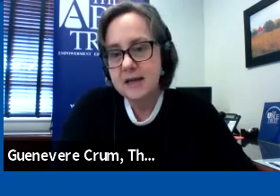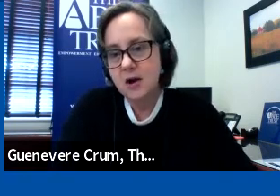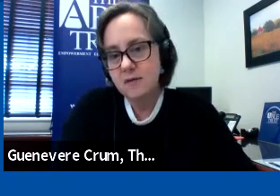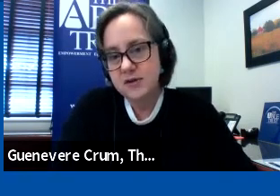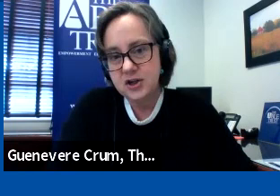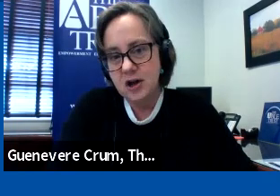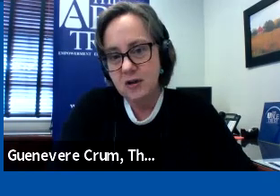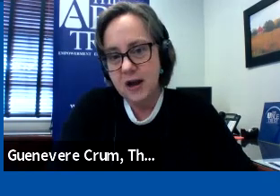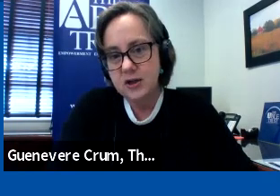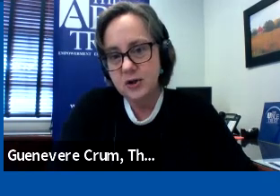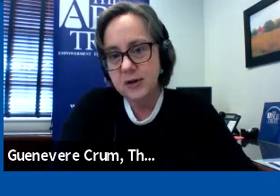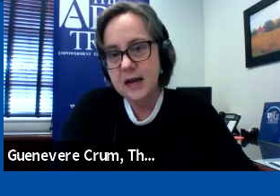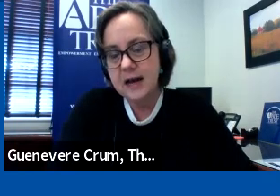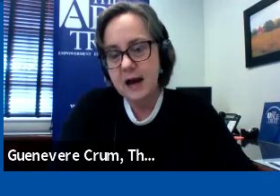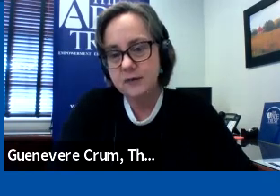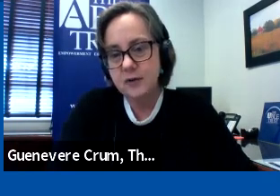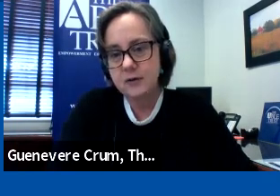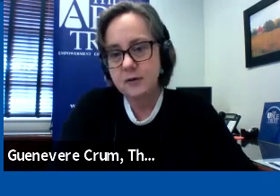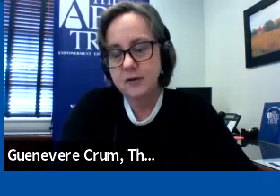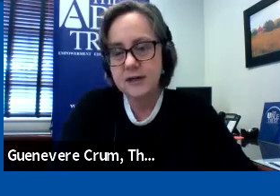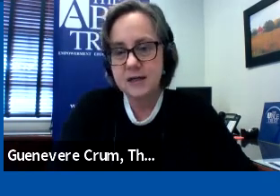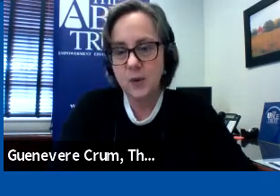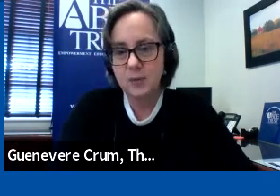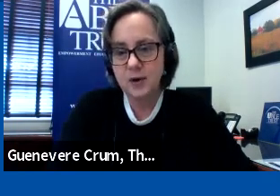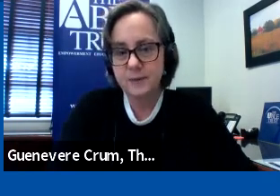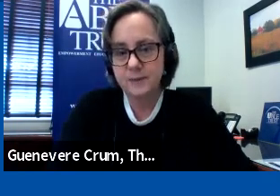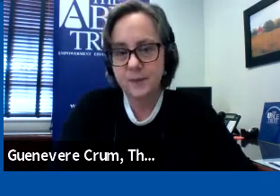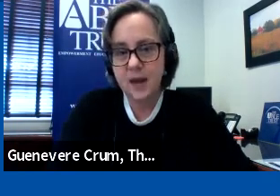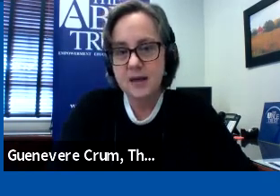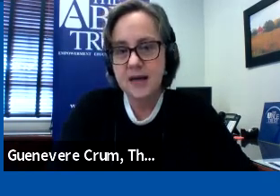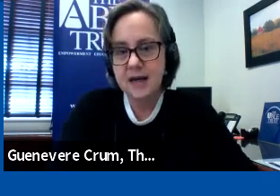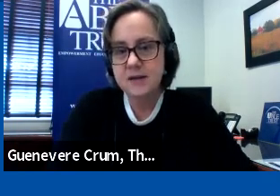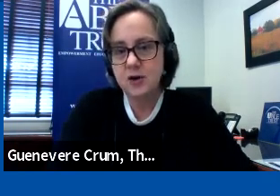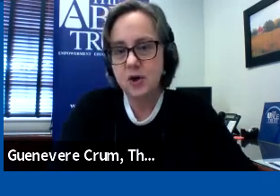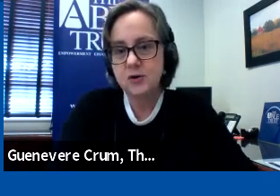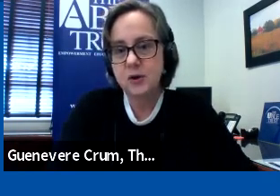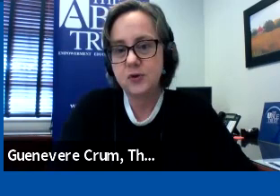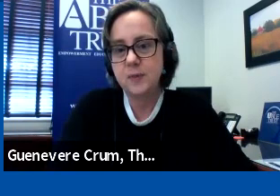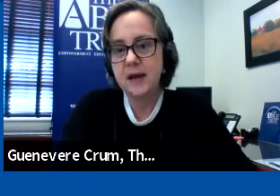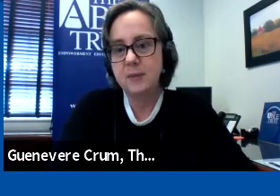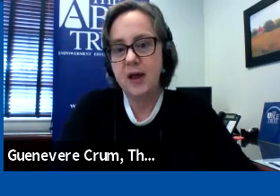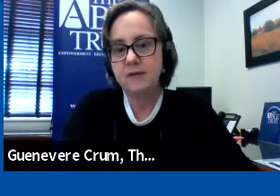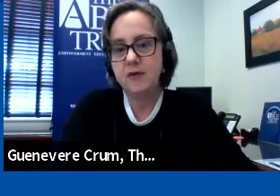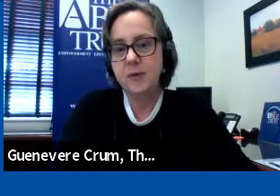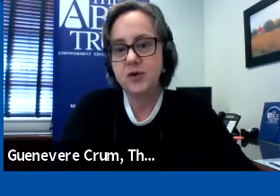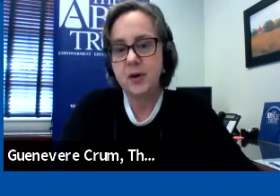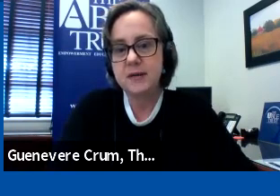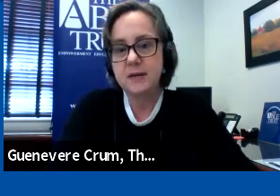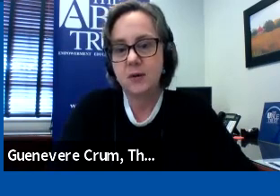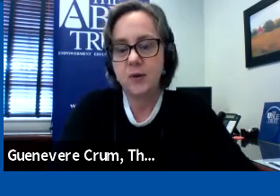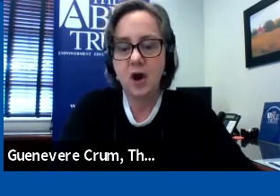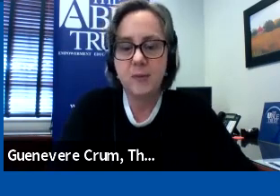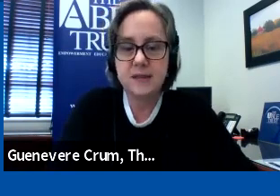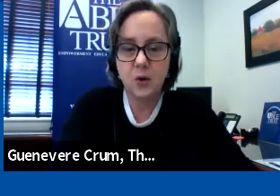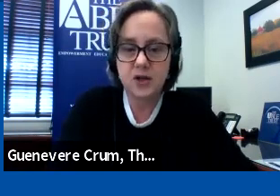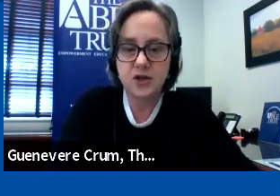Carry today's conversation online during and after the day's webinar. Tag us on your social media platform of